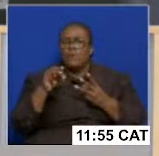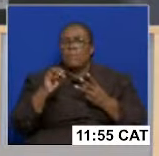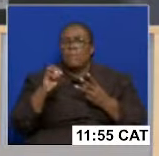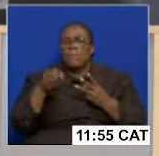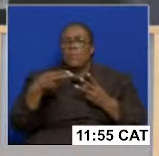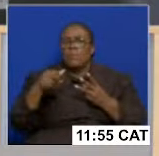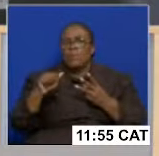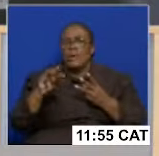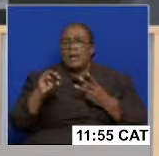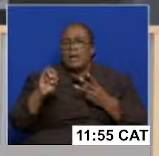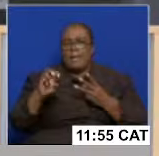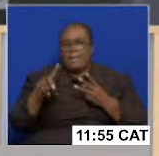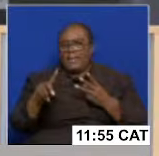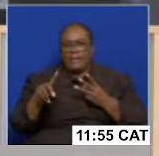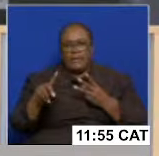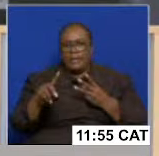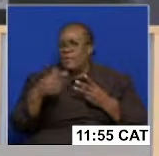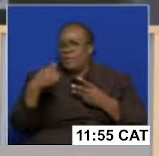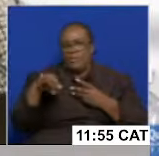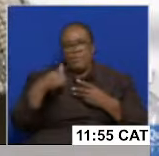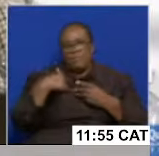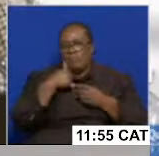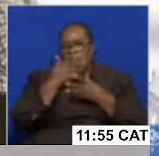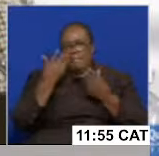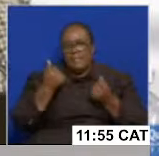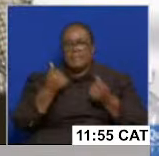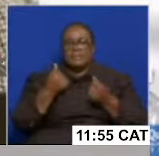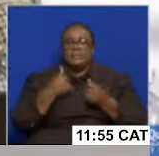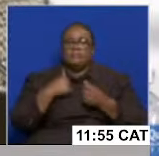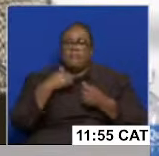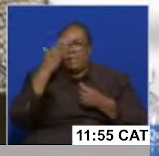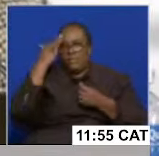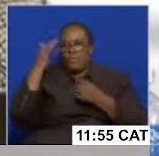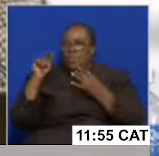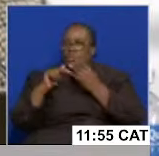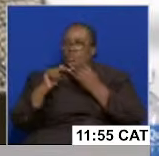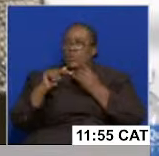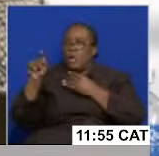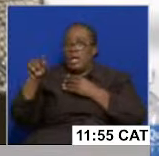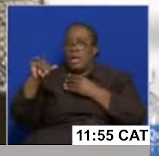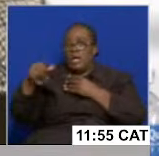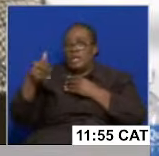don't. Okay, thank you. Thank you, Commissioner.